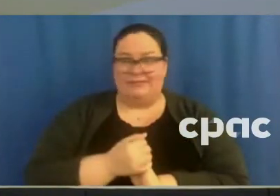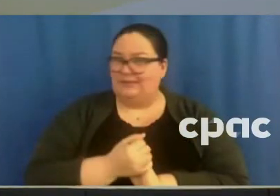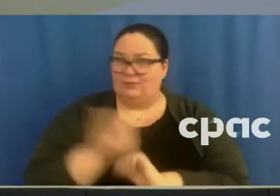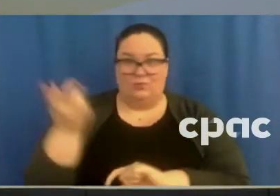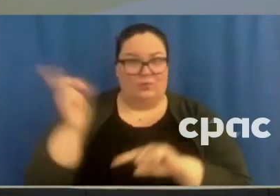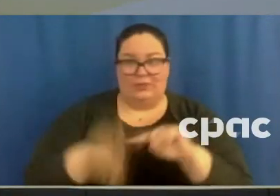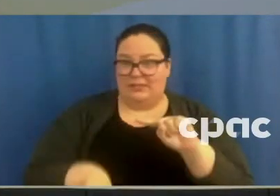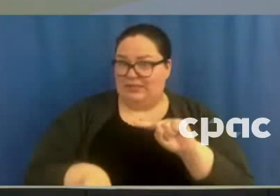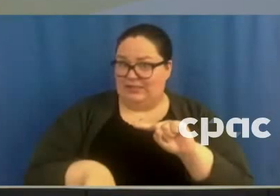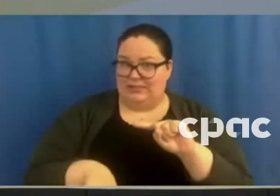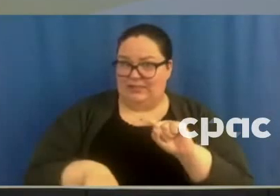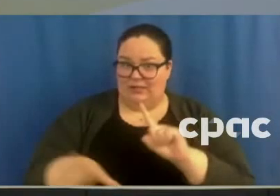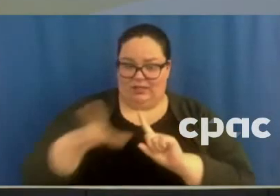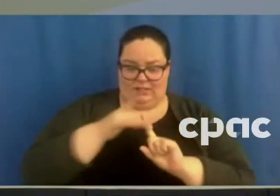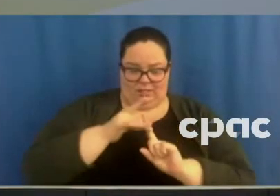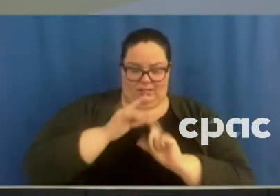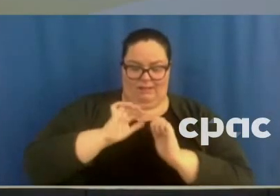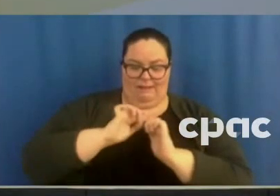Today, I am still worried.